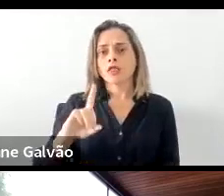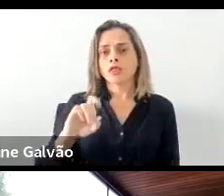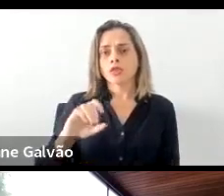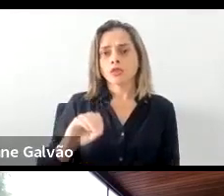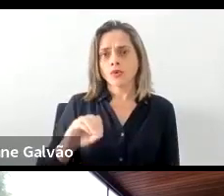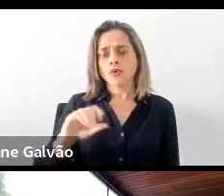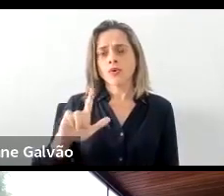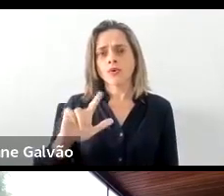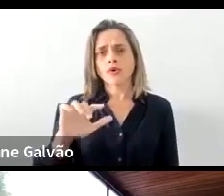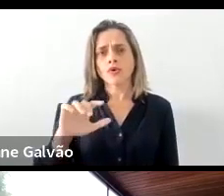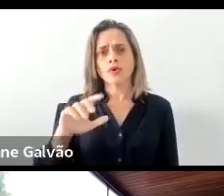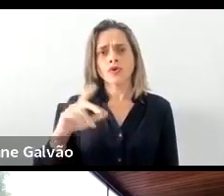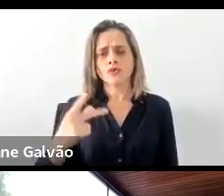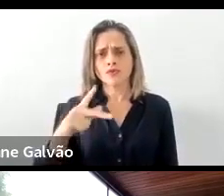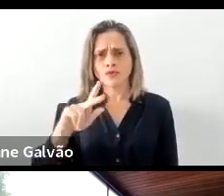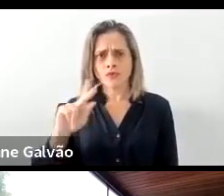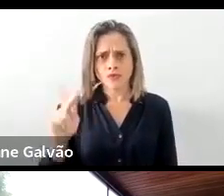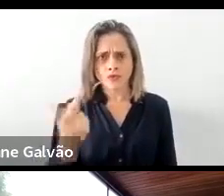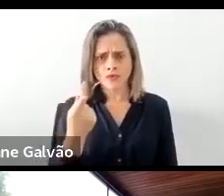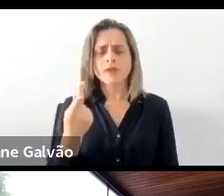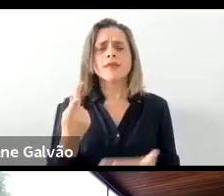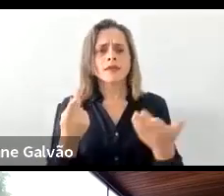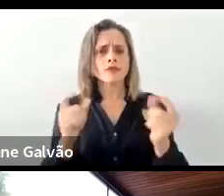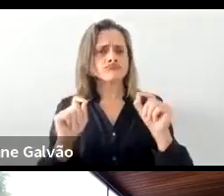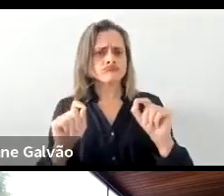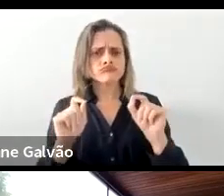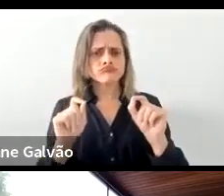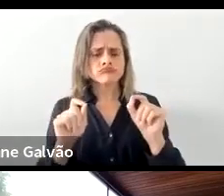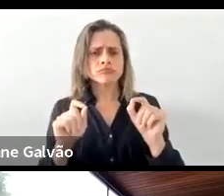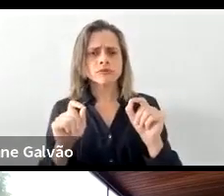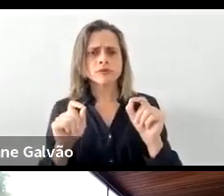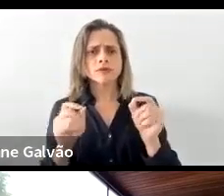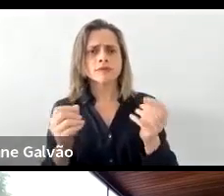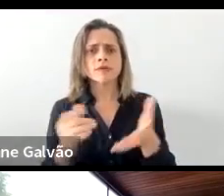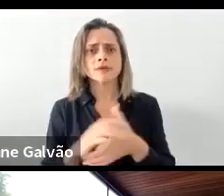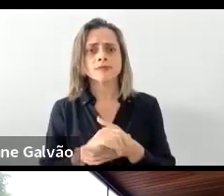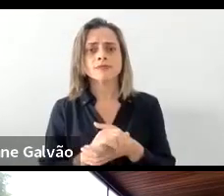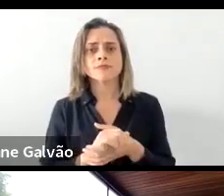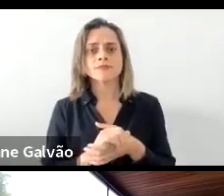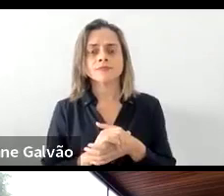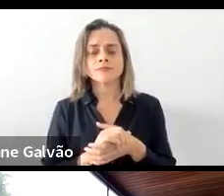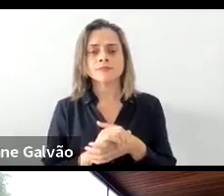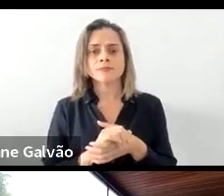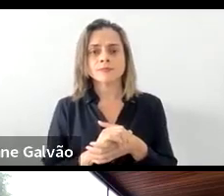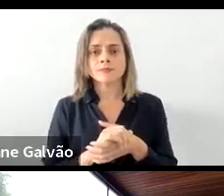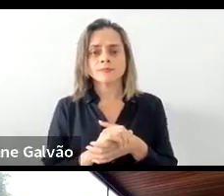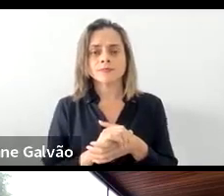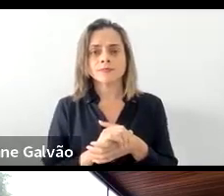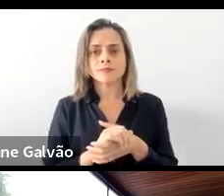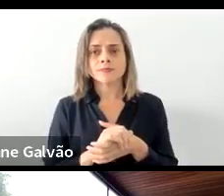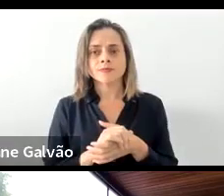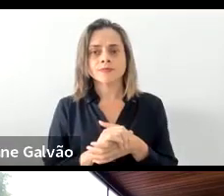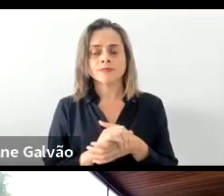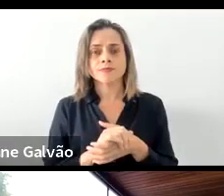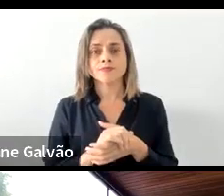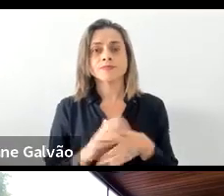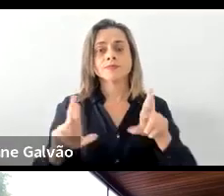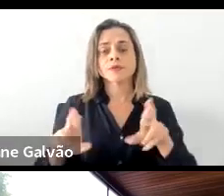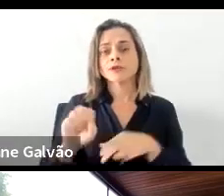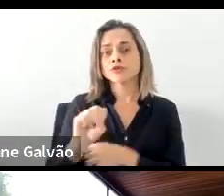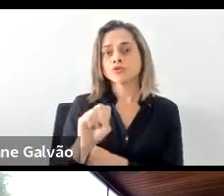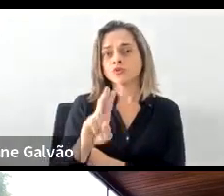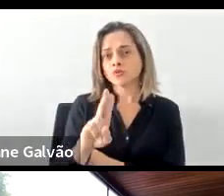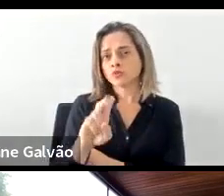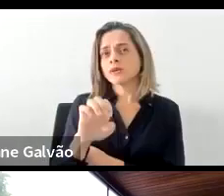Sueli and Ia couldn't stay with us today. It's organized, it was organized as a